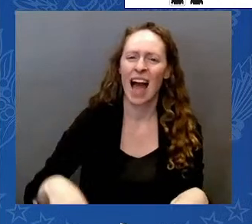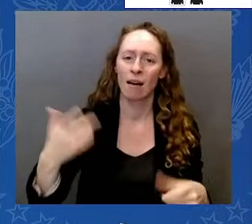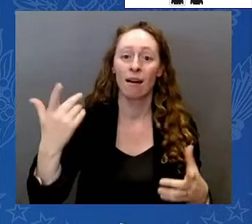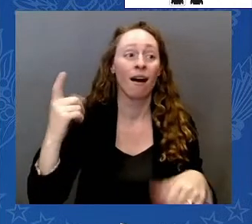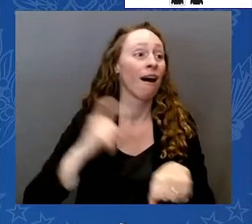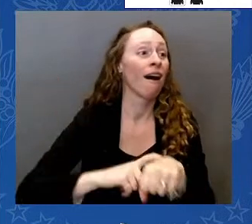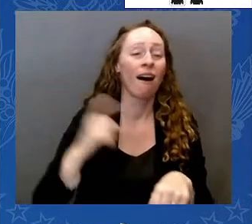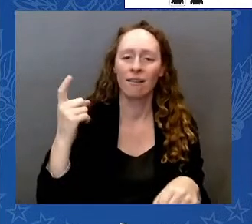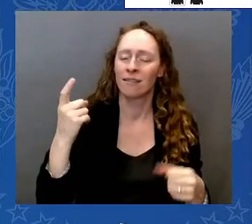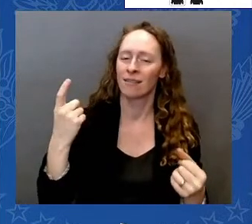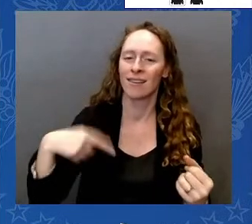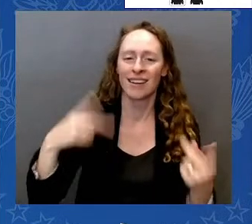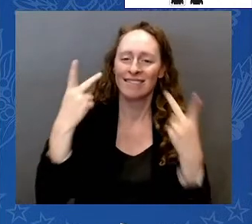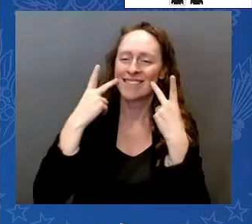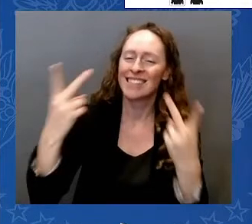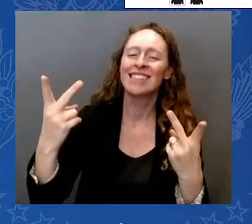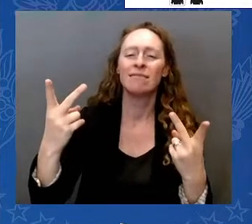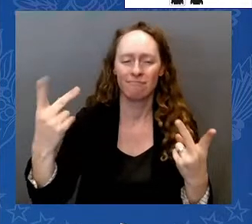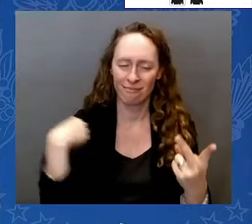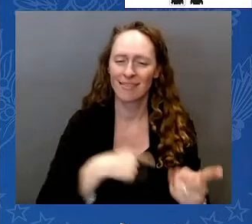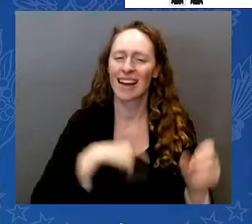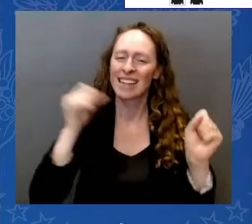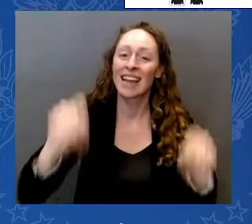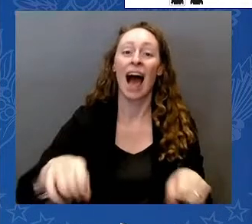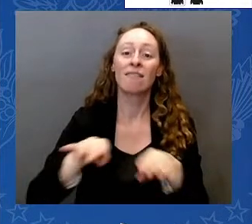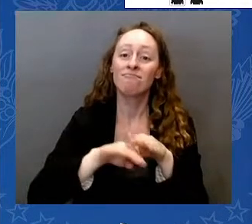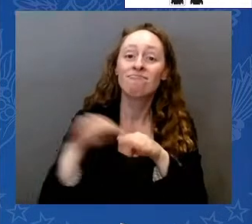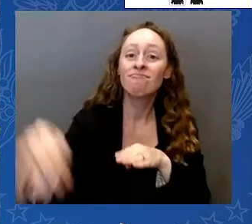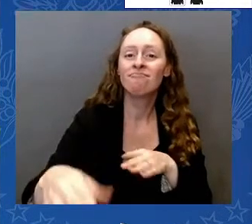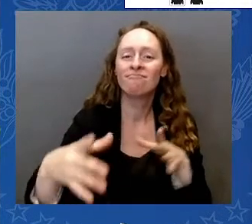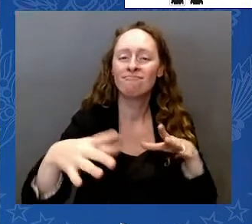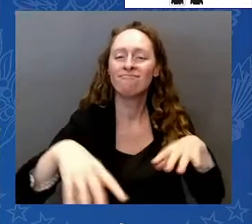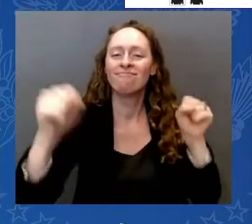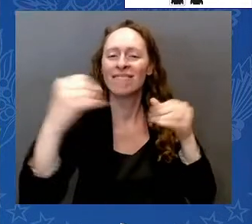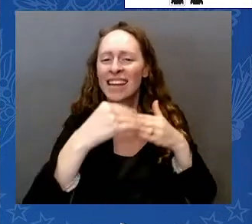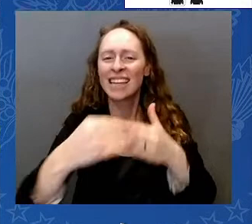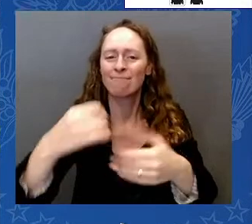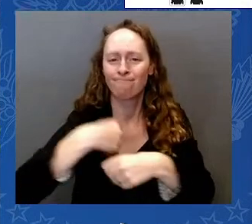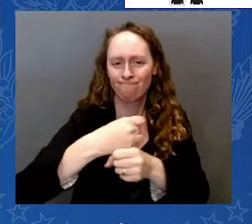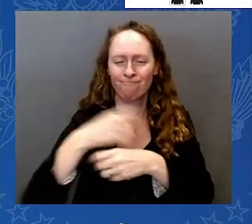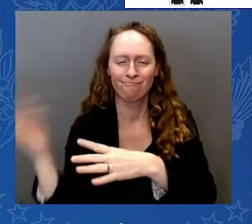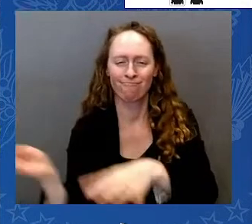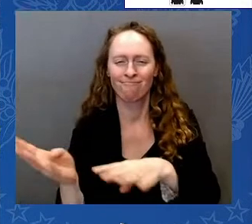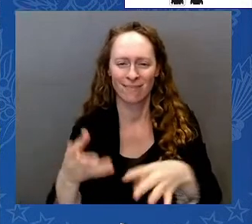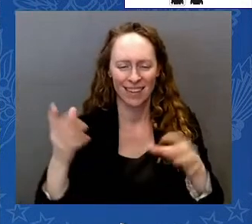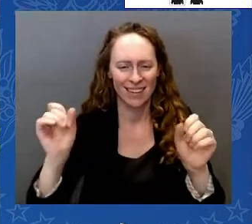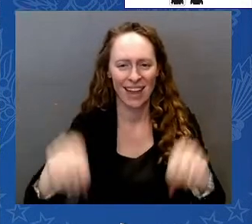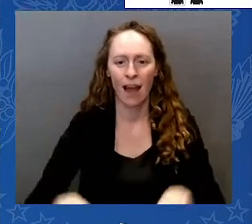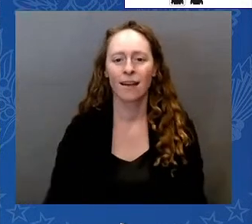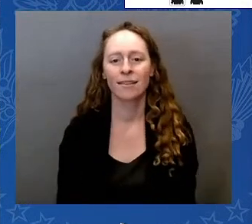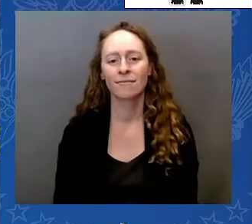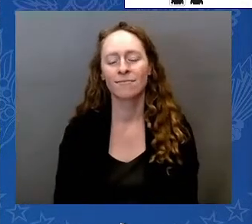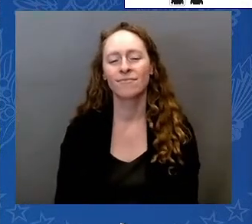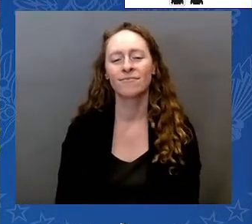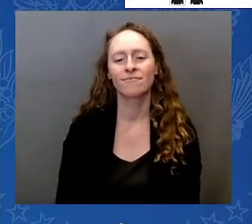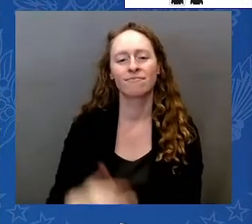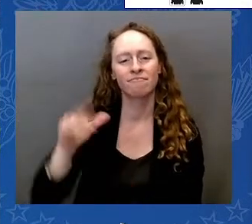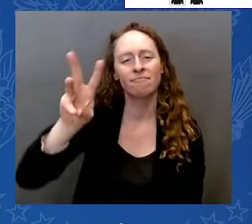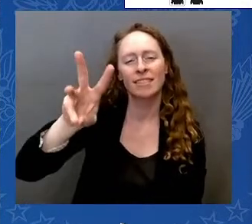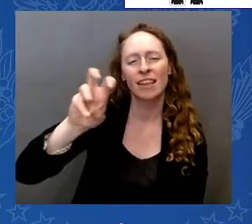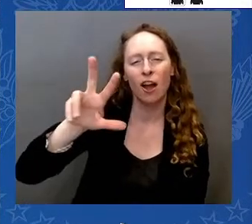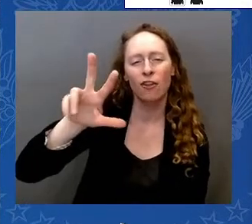created over 628 or 38,000 manufacturing jobs just since I've been